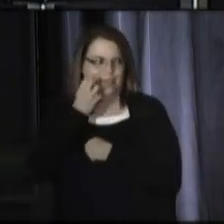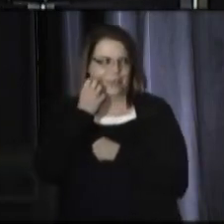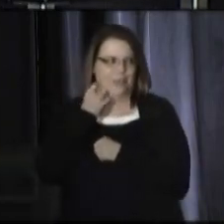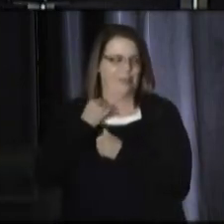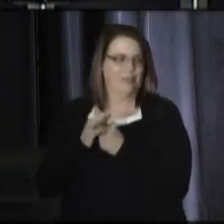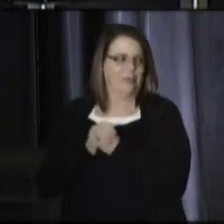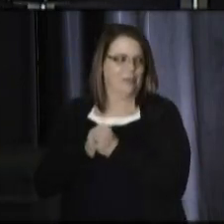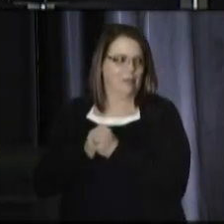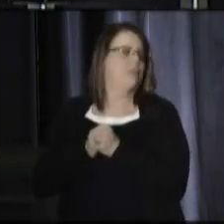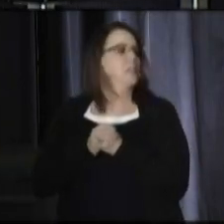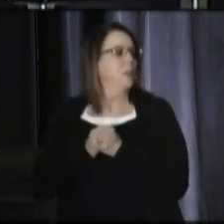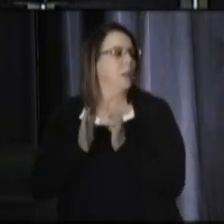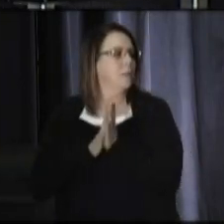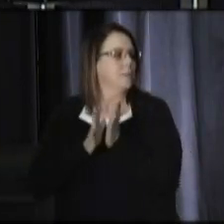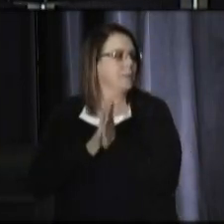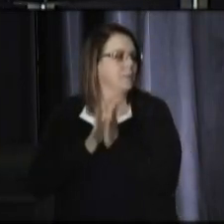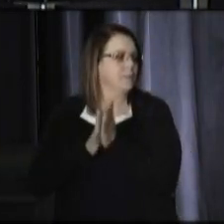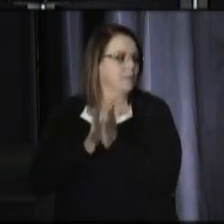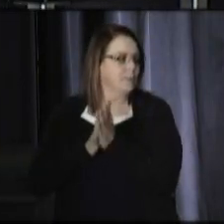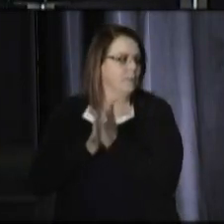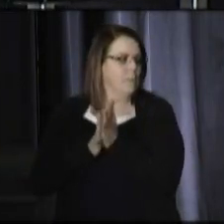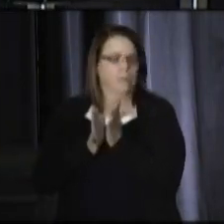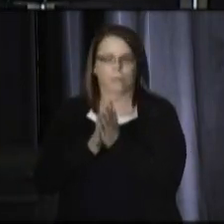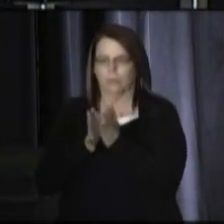They take the books,